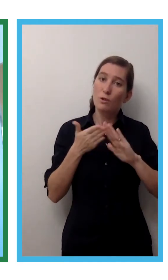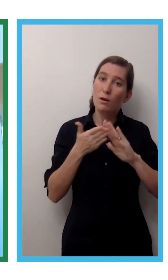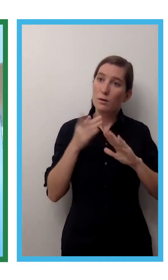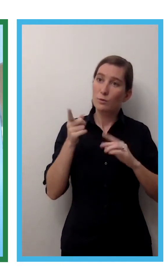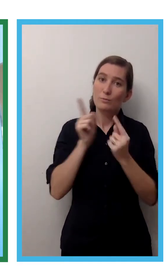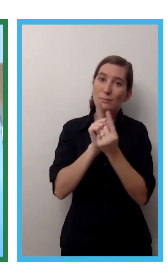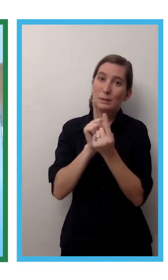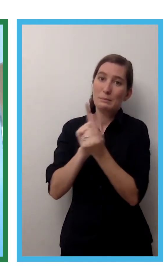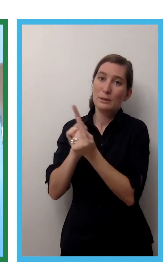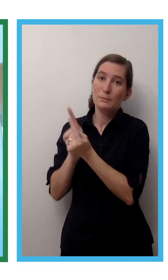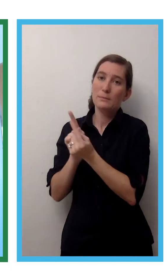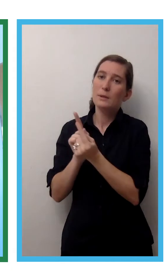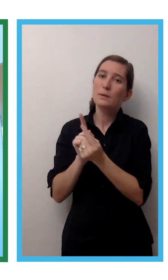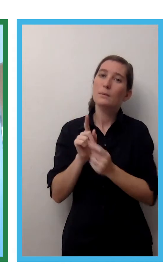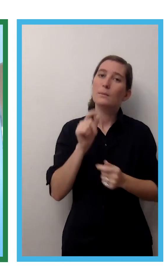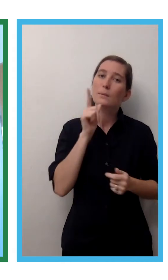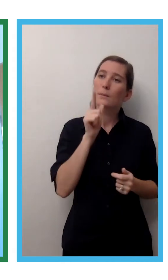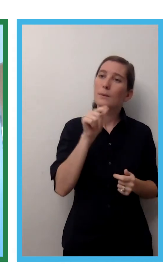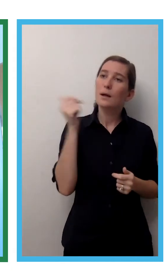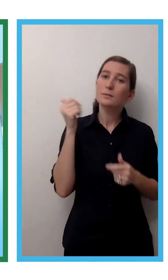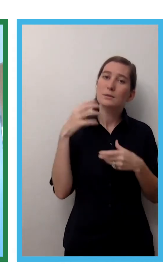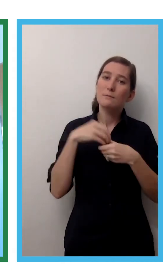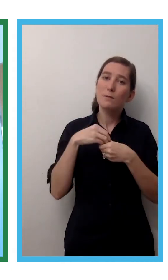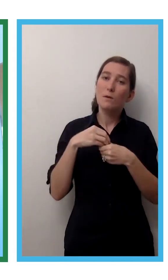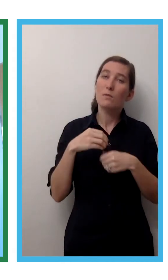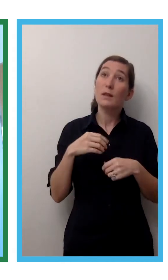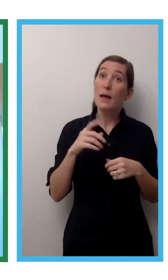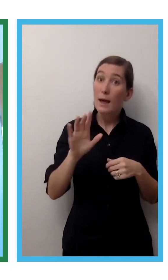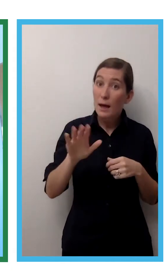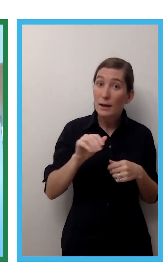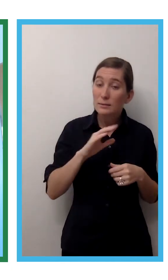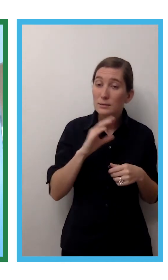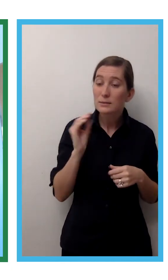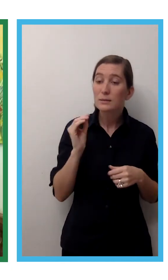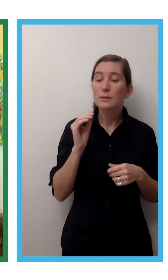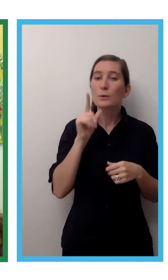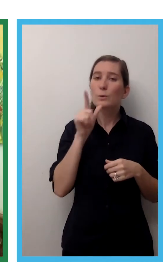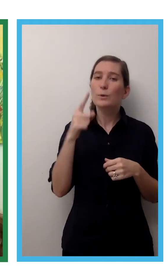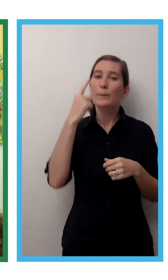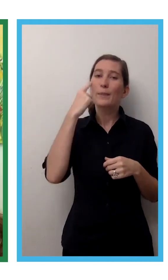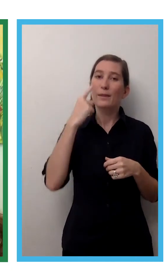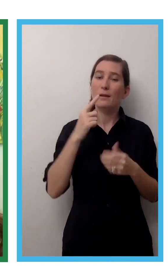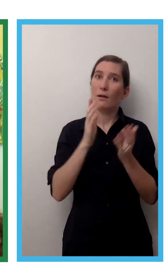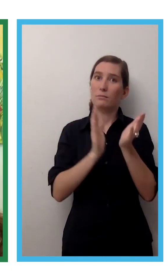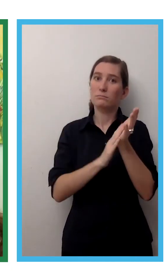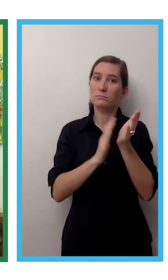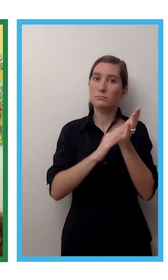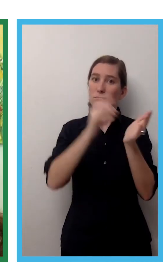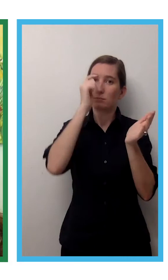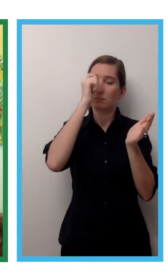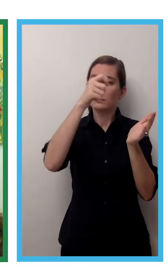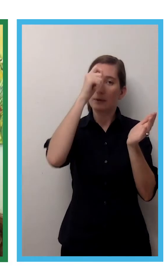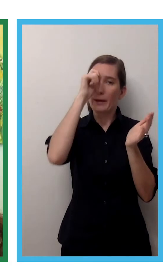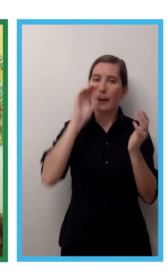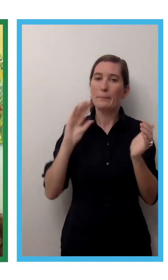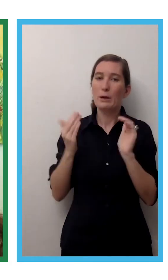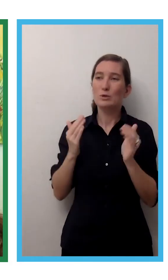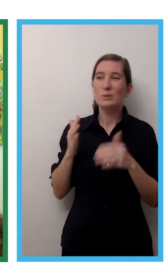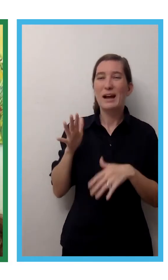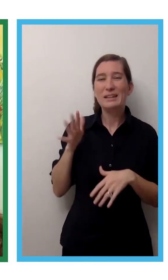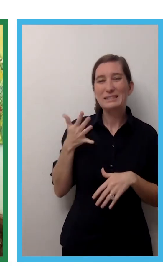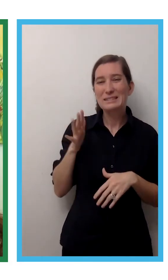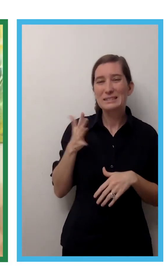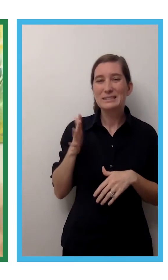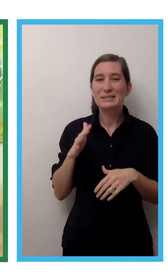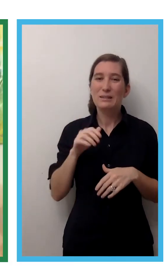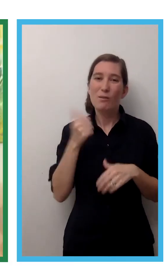good job, or maybe something that's a little different than what we do here in Canada or the States? Are there other countries that you know of that are doing